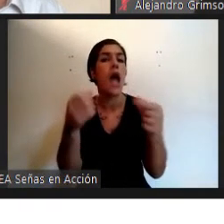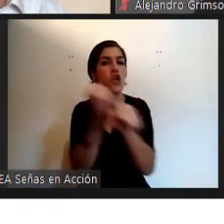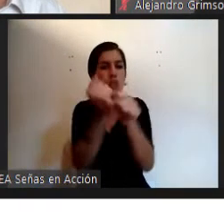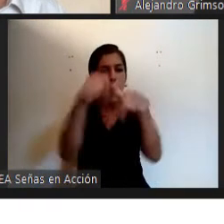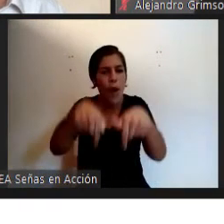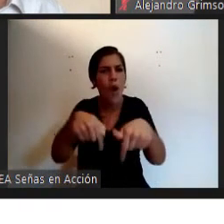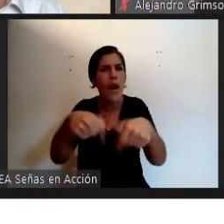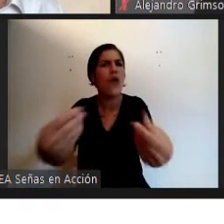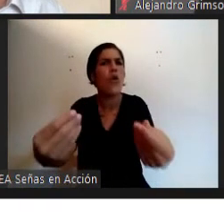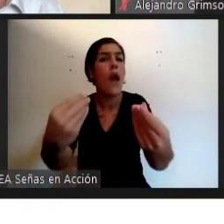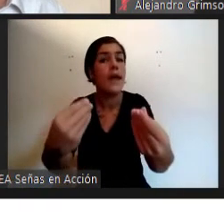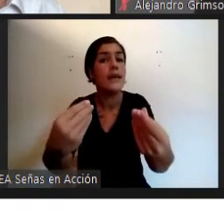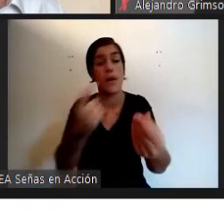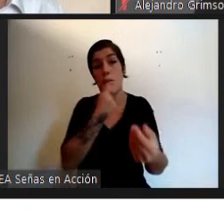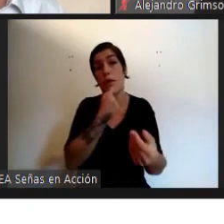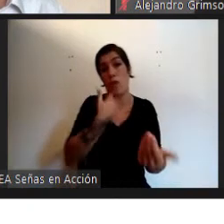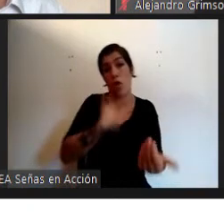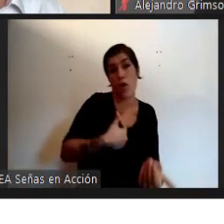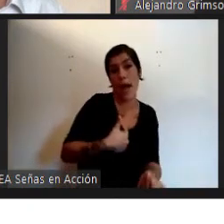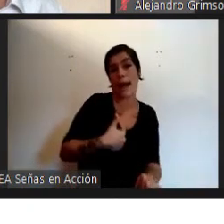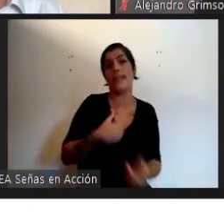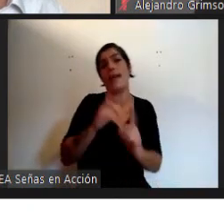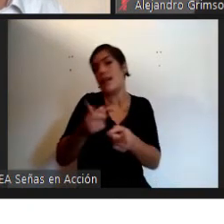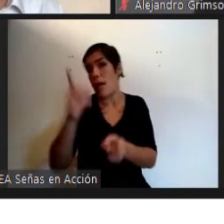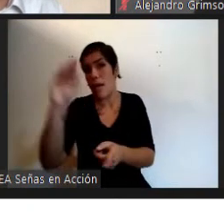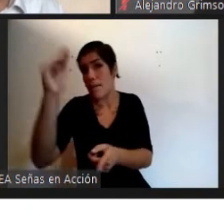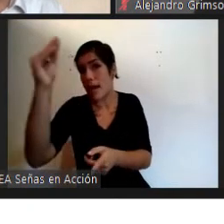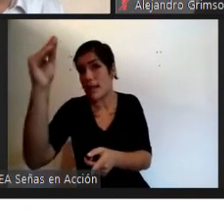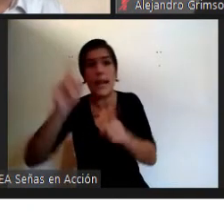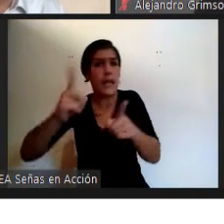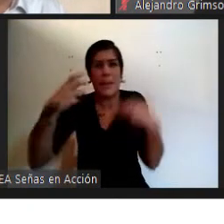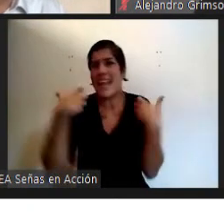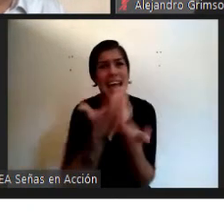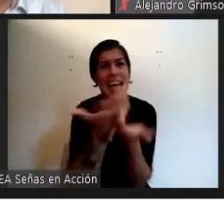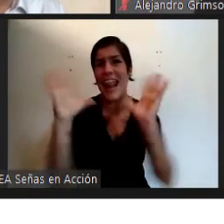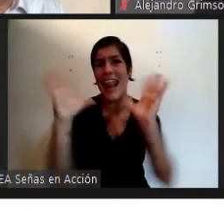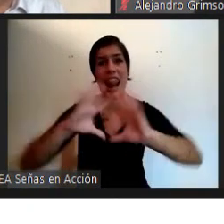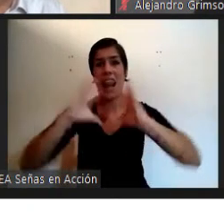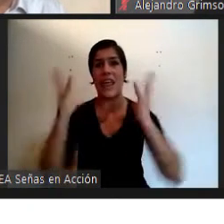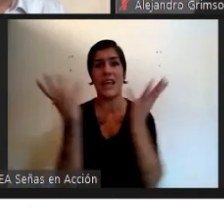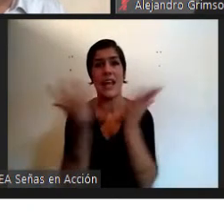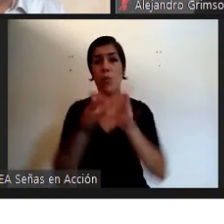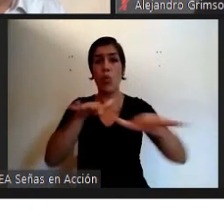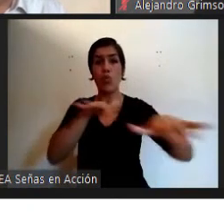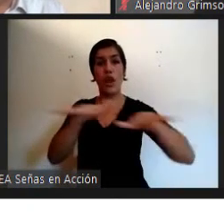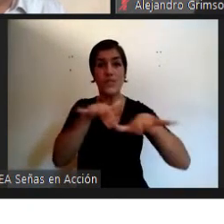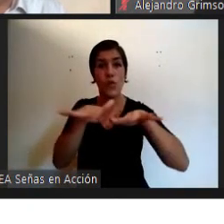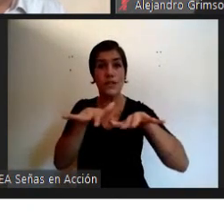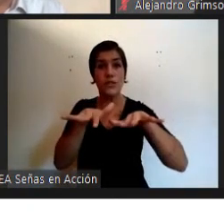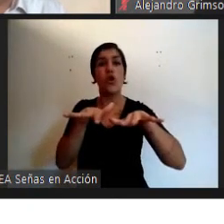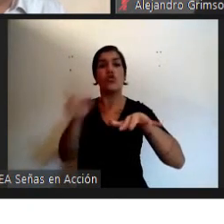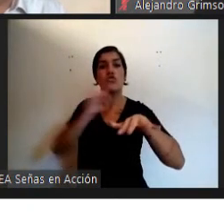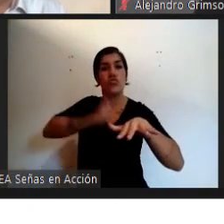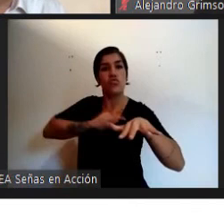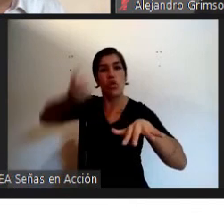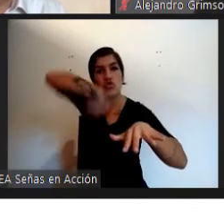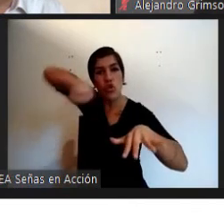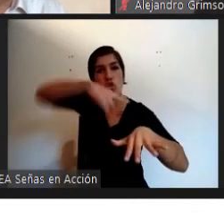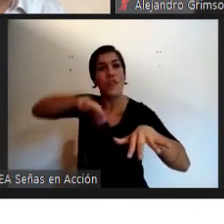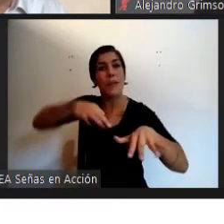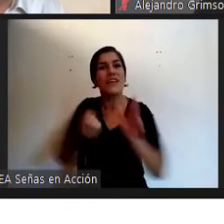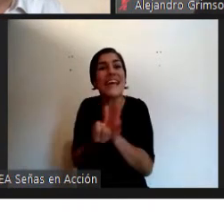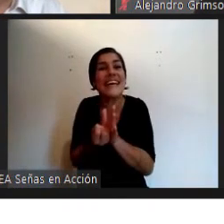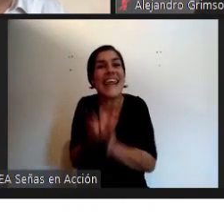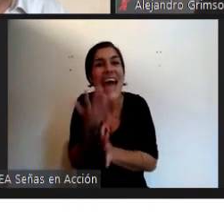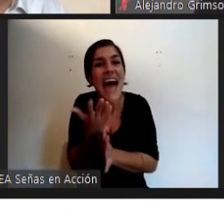But I say so not because I'm an Argentinian, but in general, I think we have to generate some thought that can be